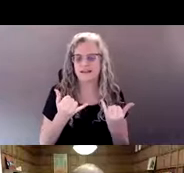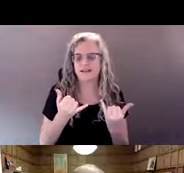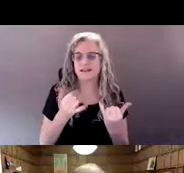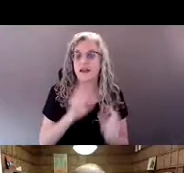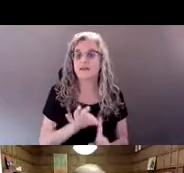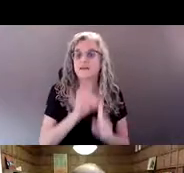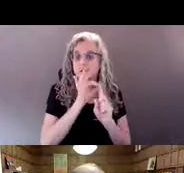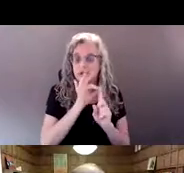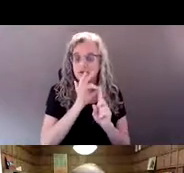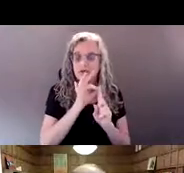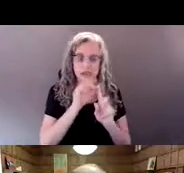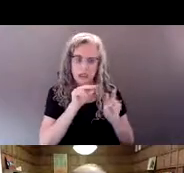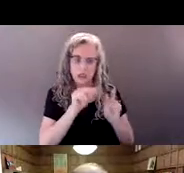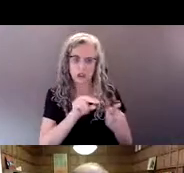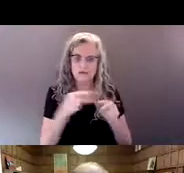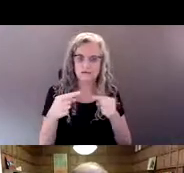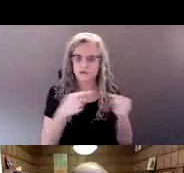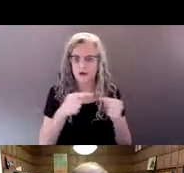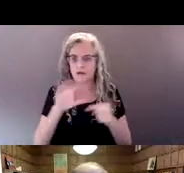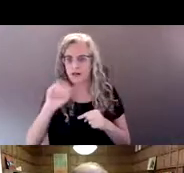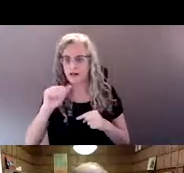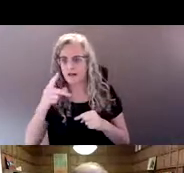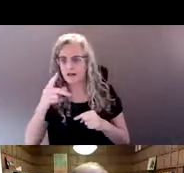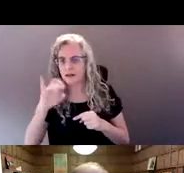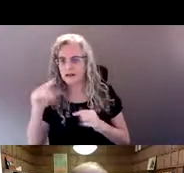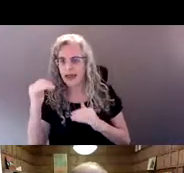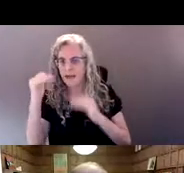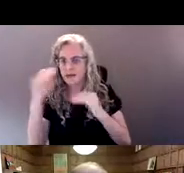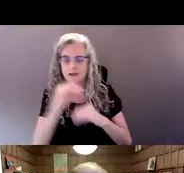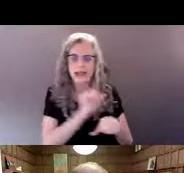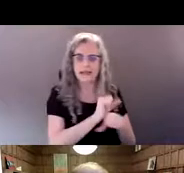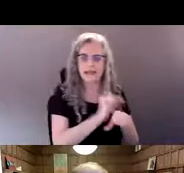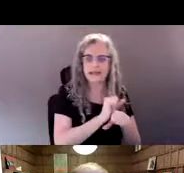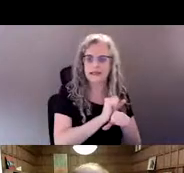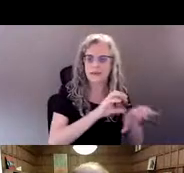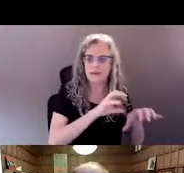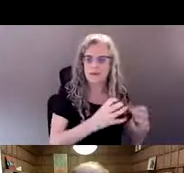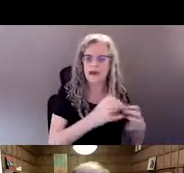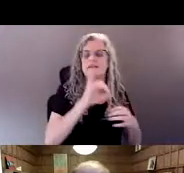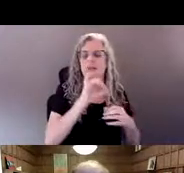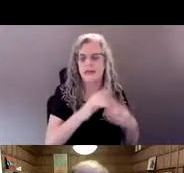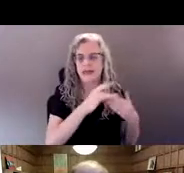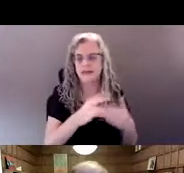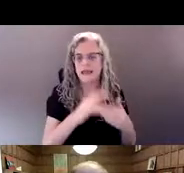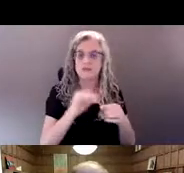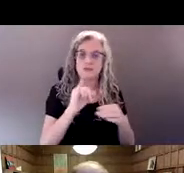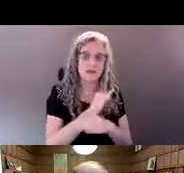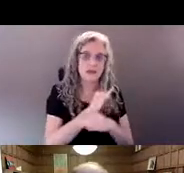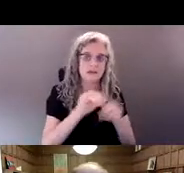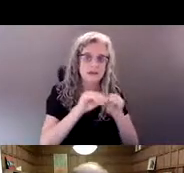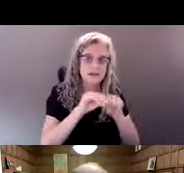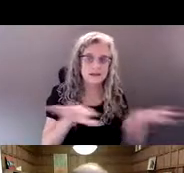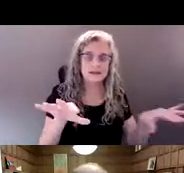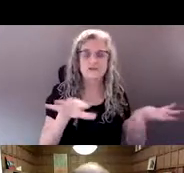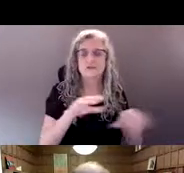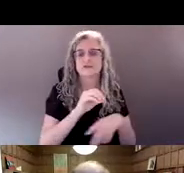particularly to the struggle between capital and labor that marked the great spasms of industrialization and urbanization of the